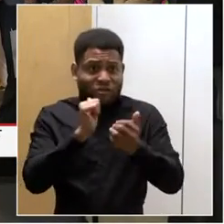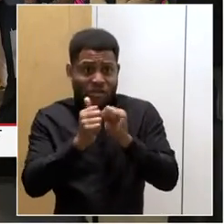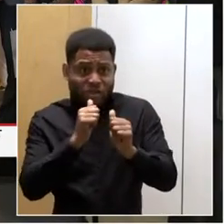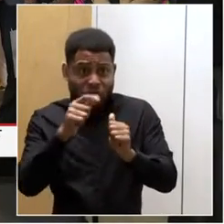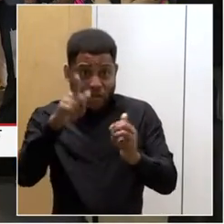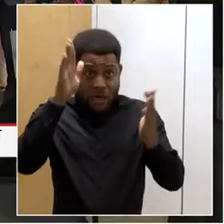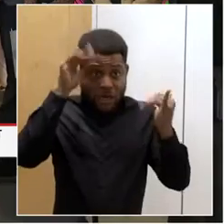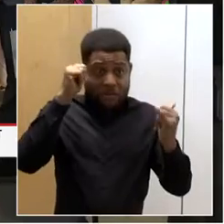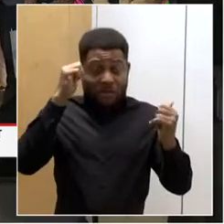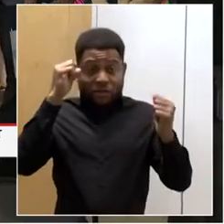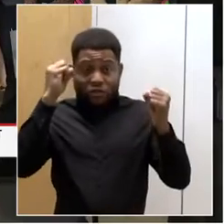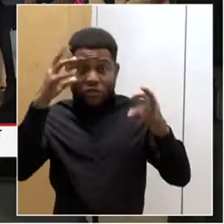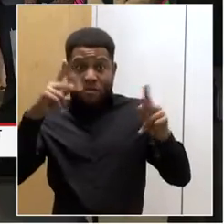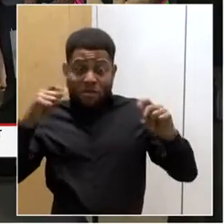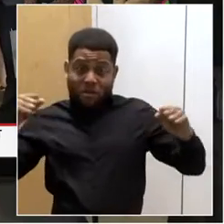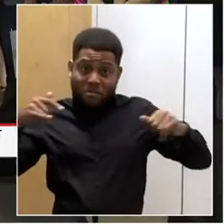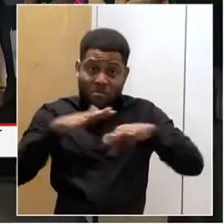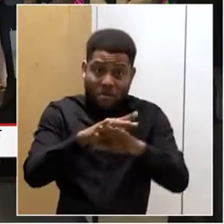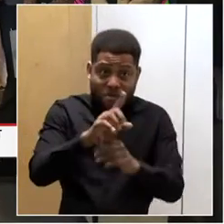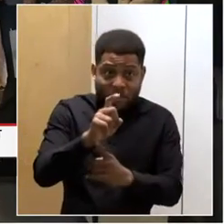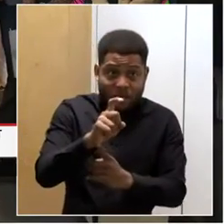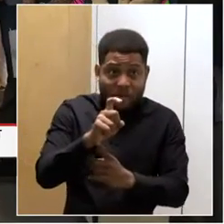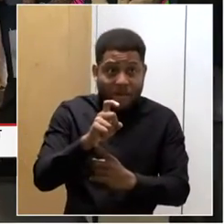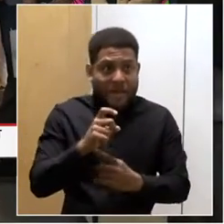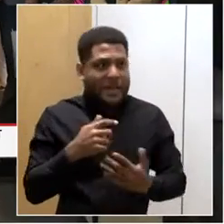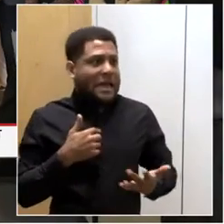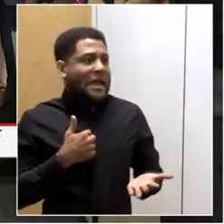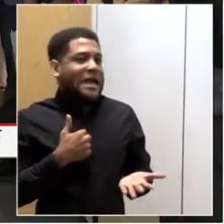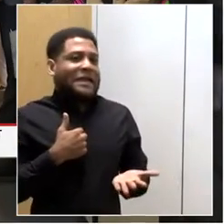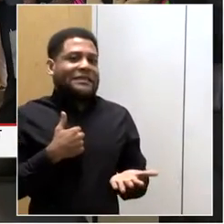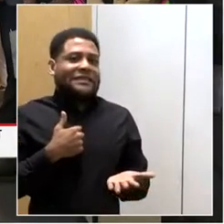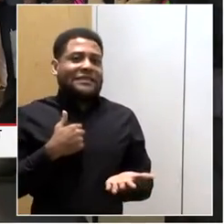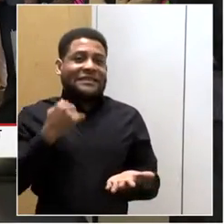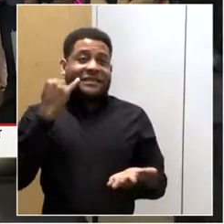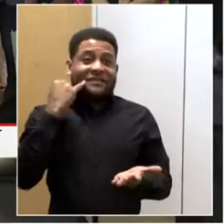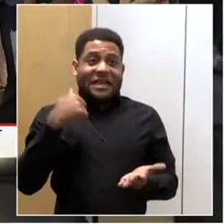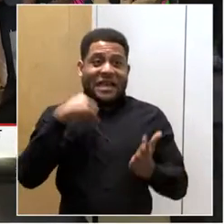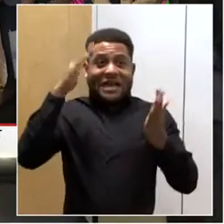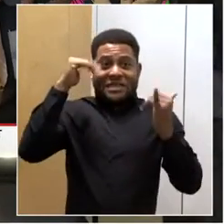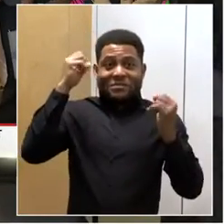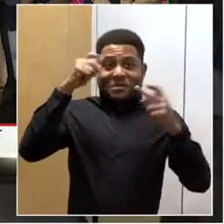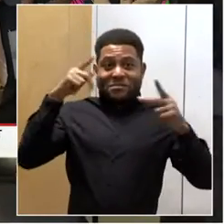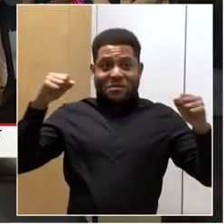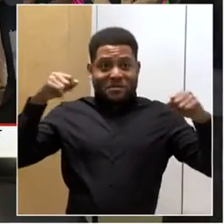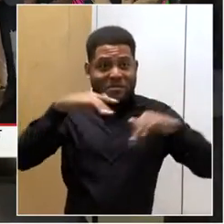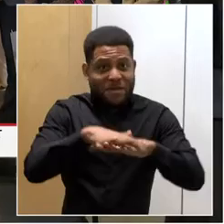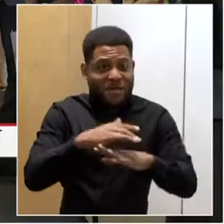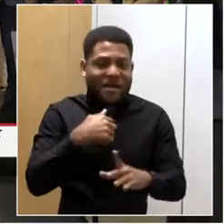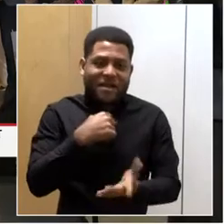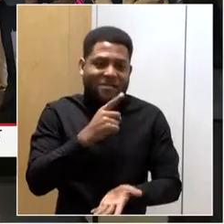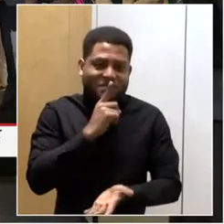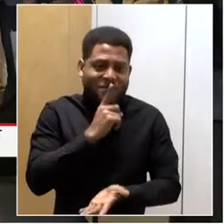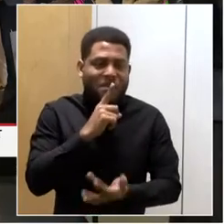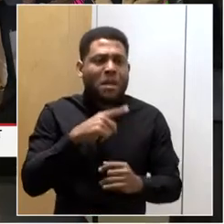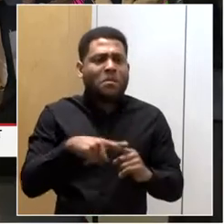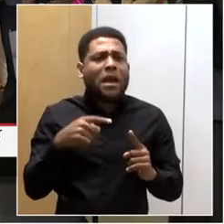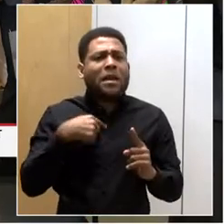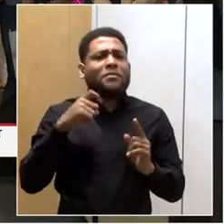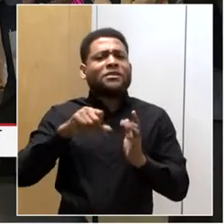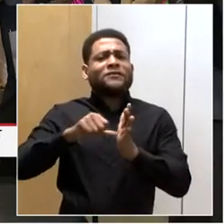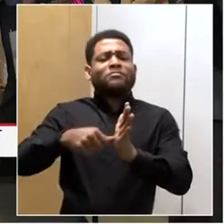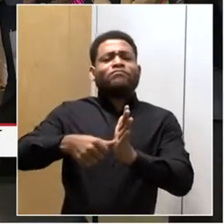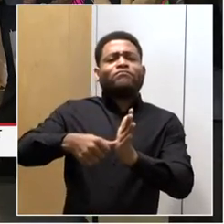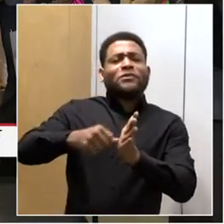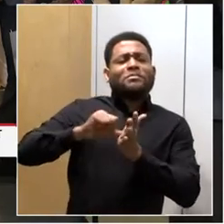received? Well, I don't know if I expected the crowds that we received or not. What I was really impressed by was just a whole new set of people. I mean,